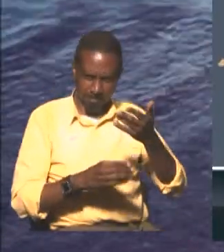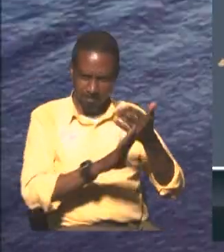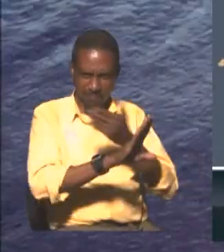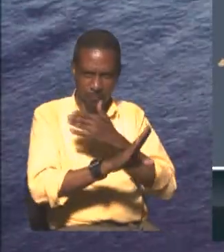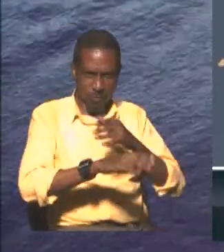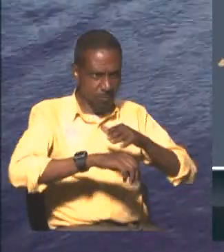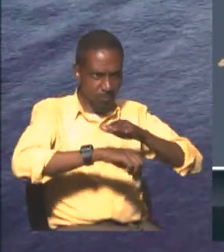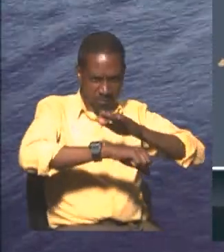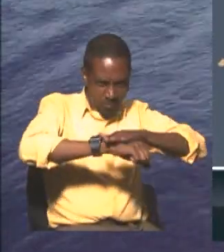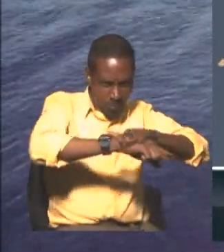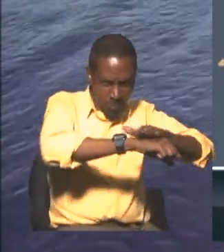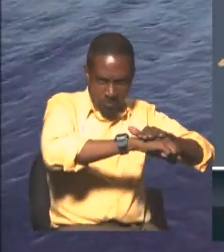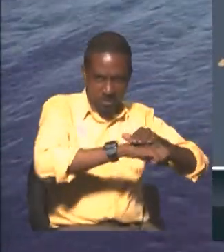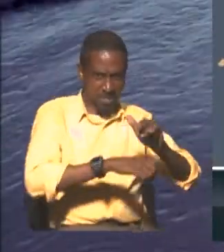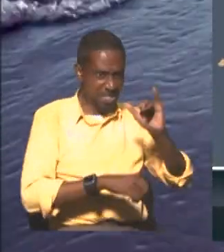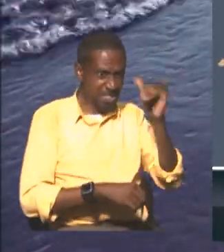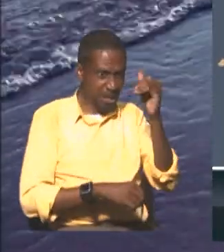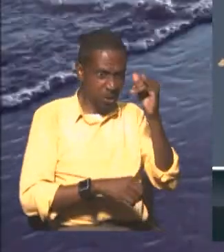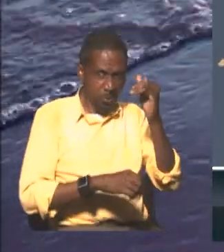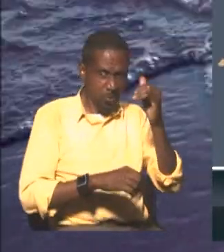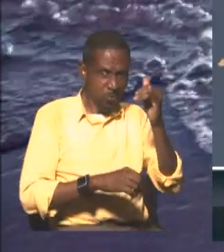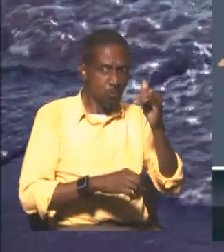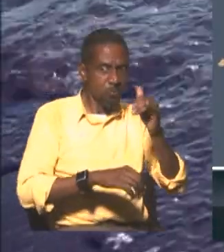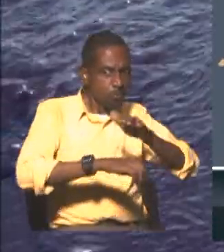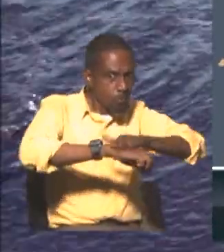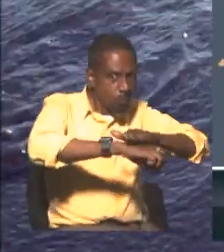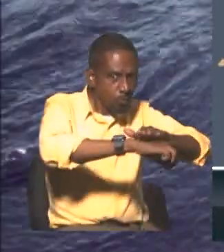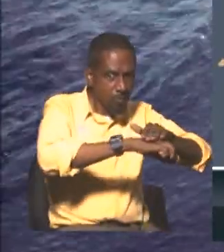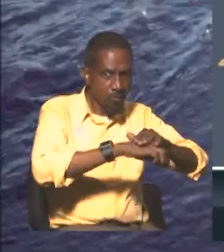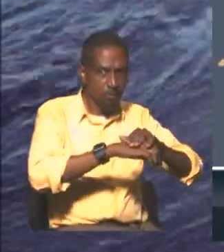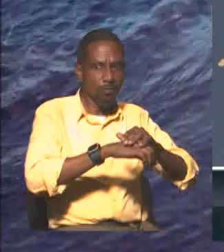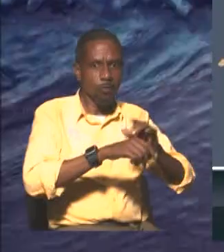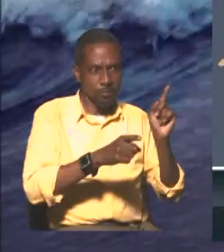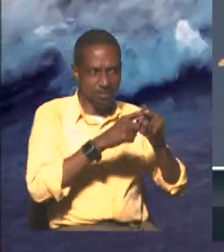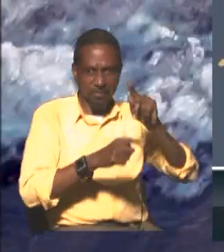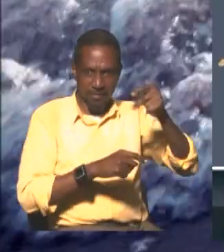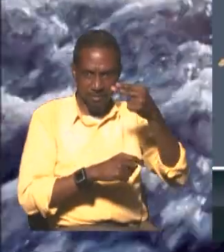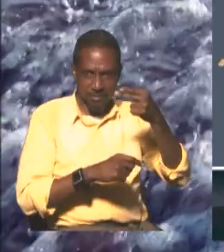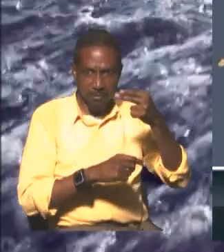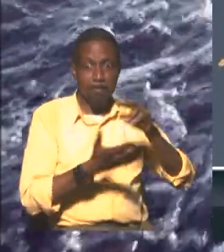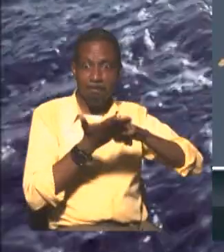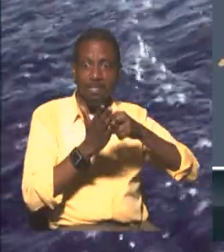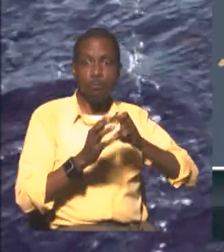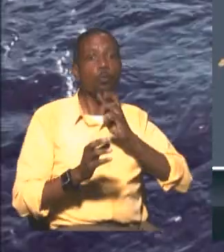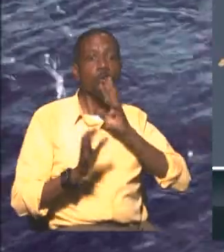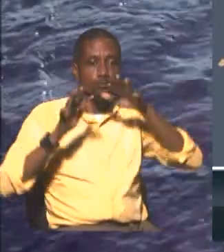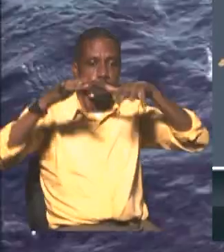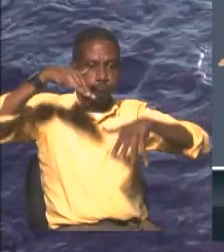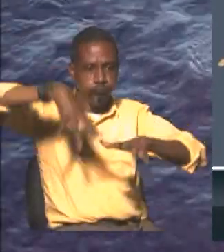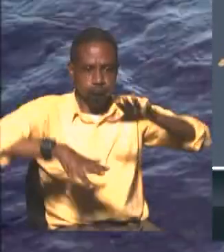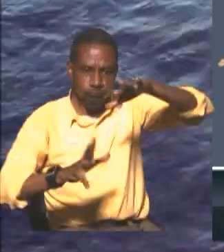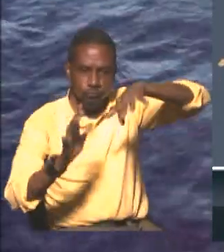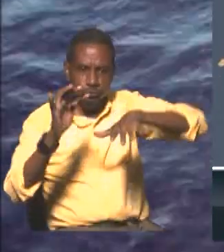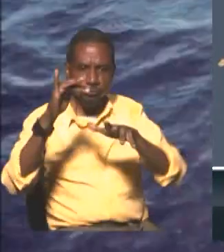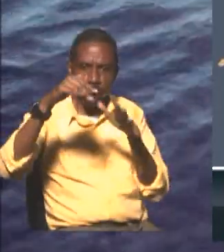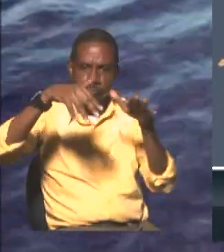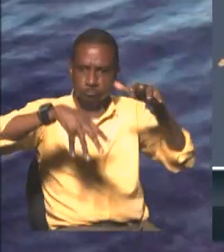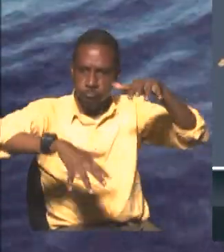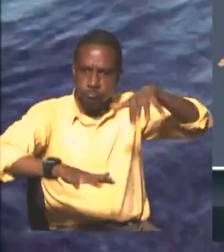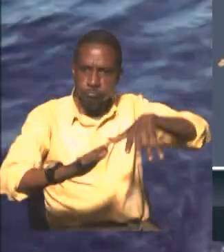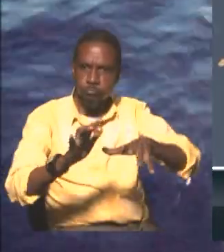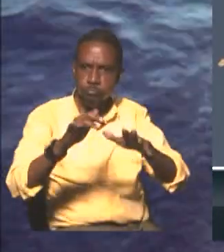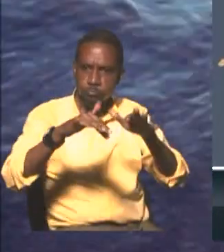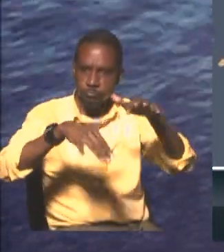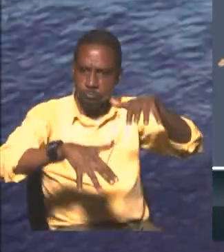seas alert remains in effect until Thursday. Because of that, seas are rough with waves reaching up to 3 meters in open